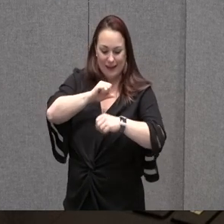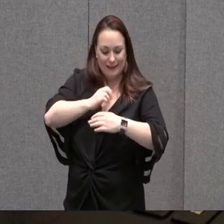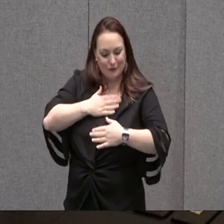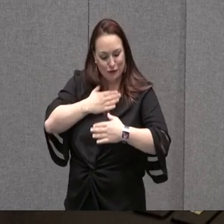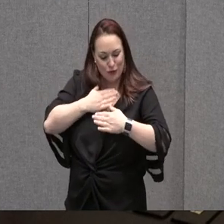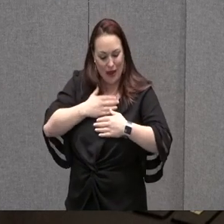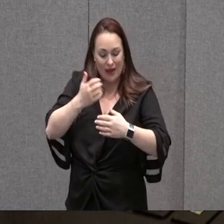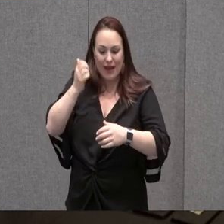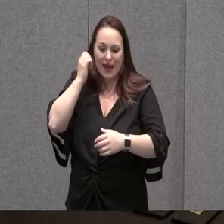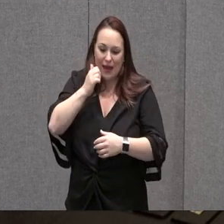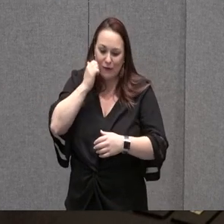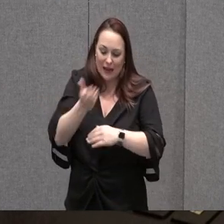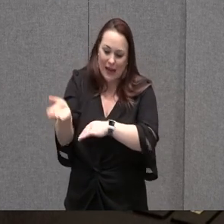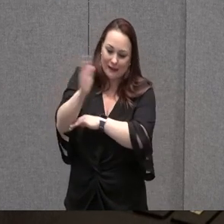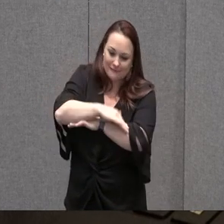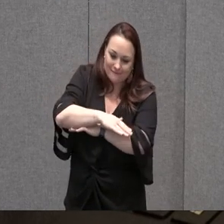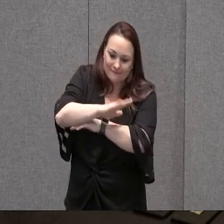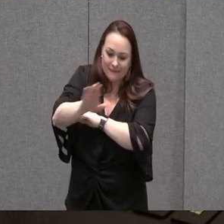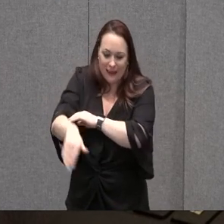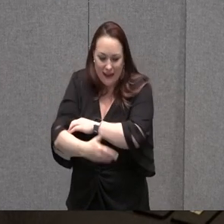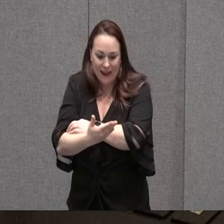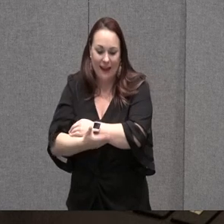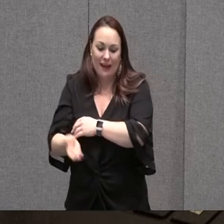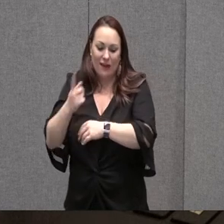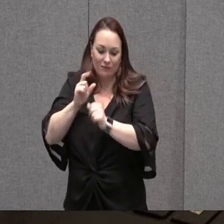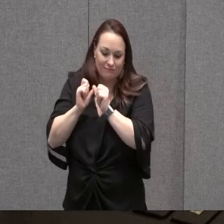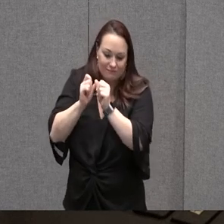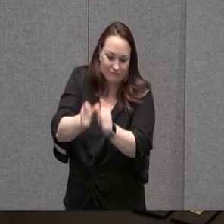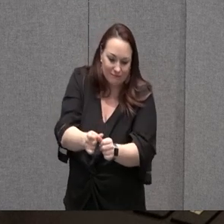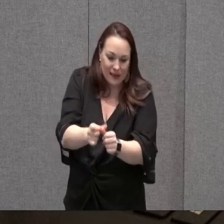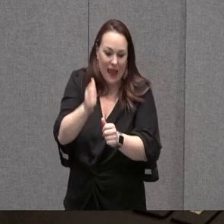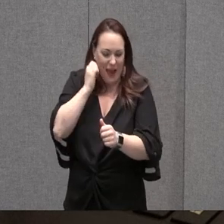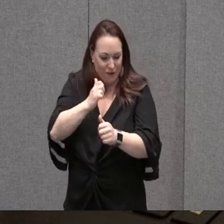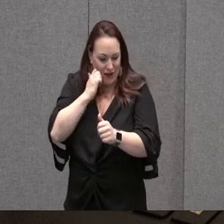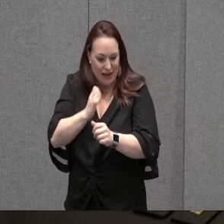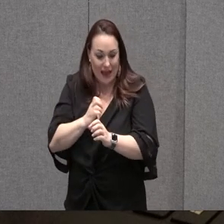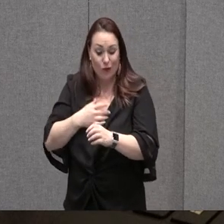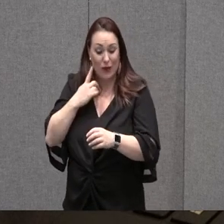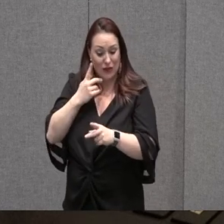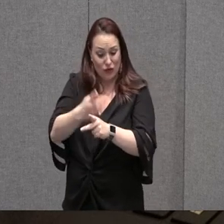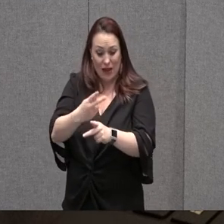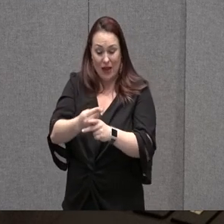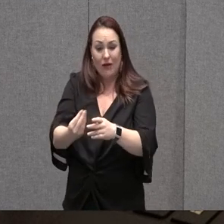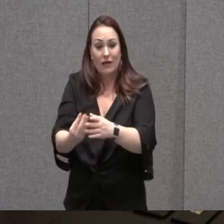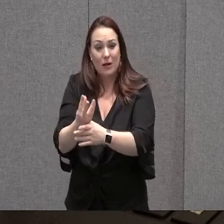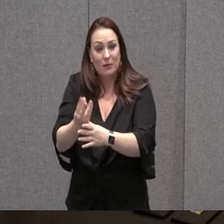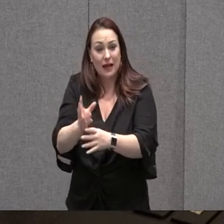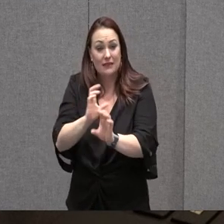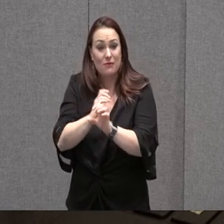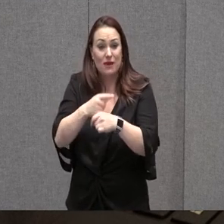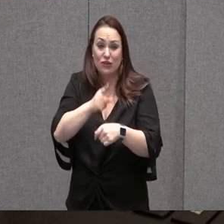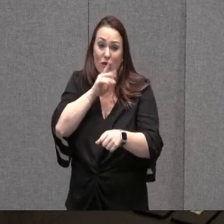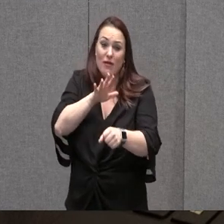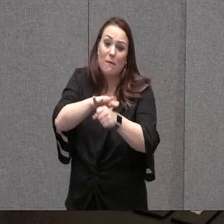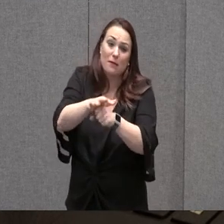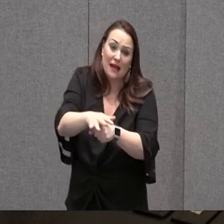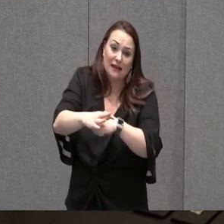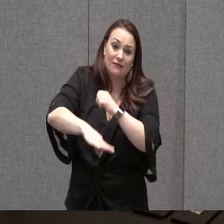in and day out, we tended to our plants, making sure they got plenty of sun and water. Every time a